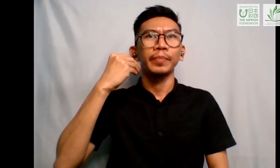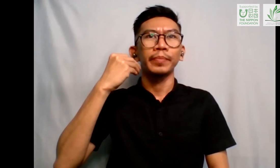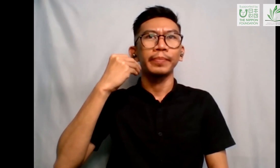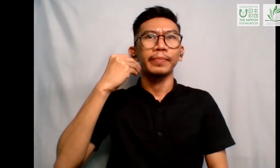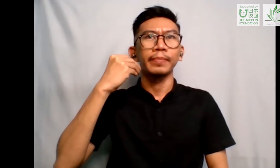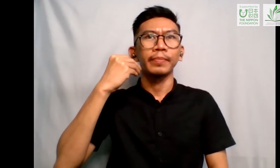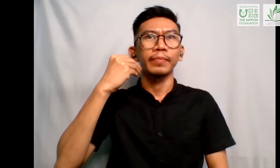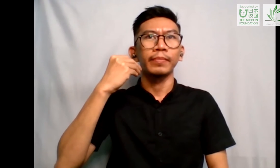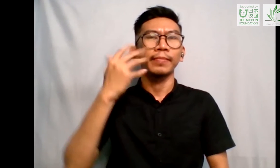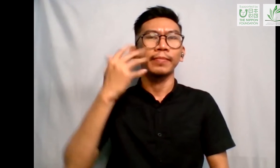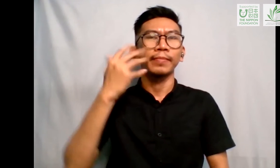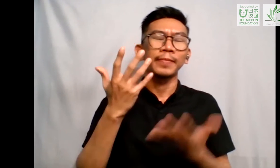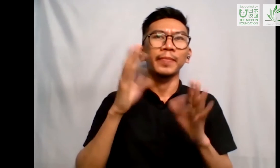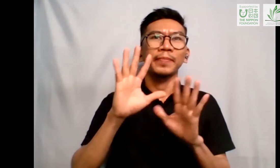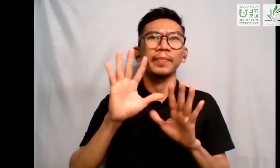or maybe